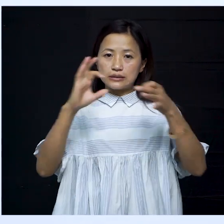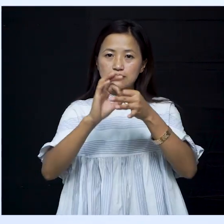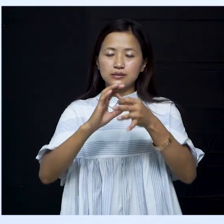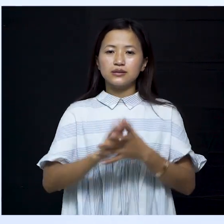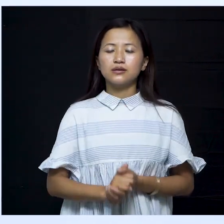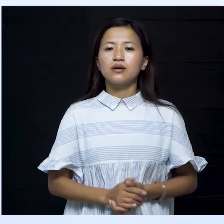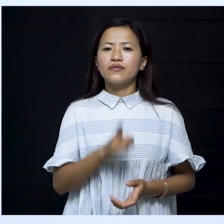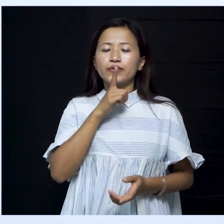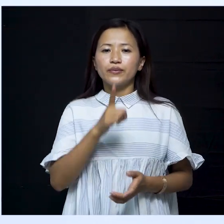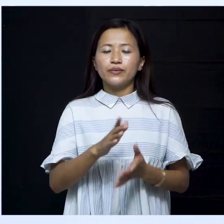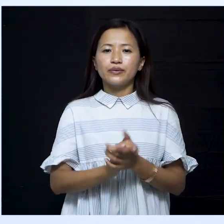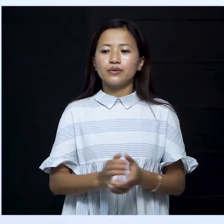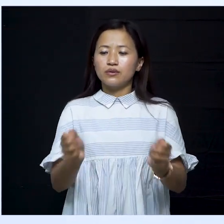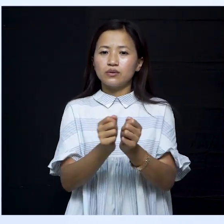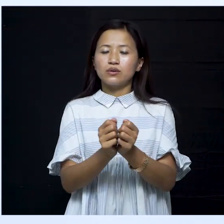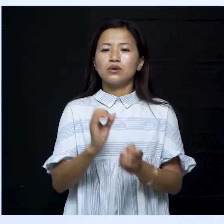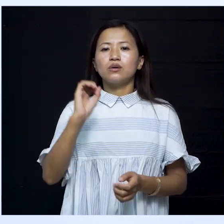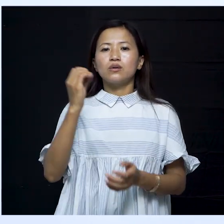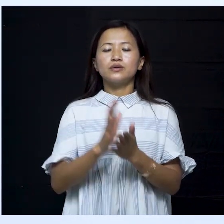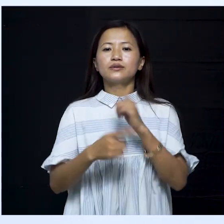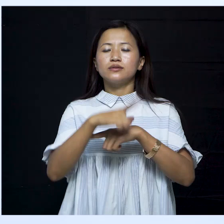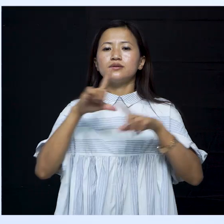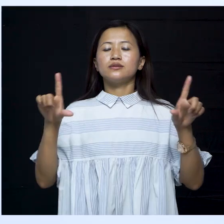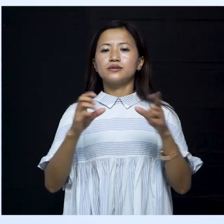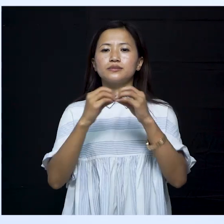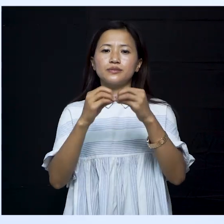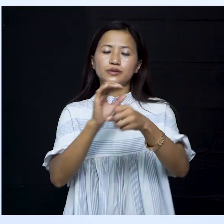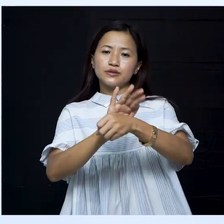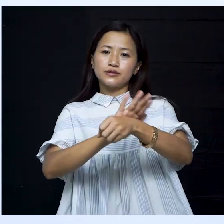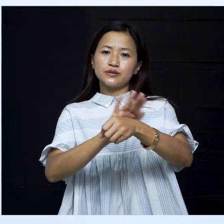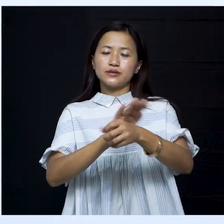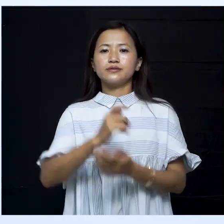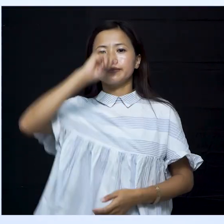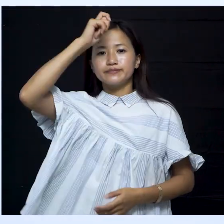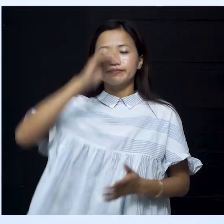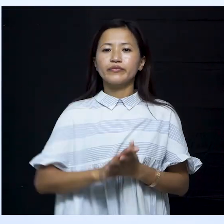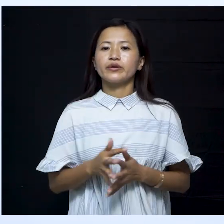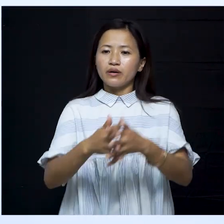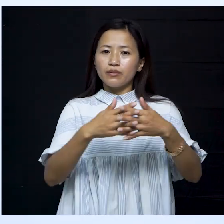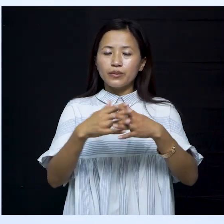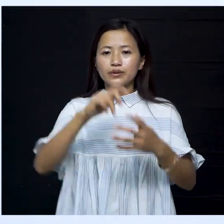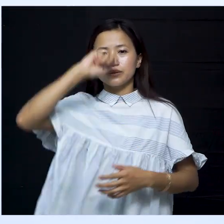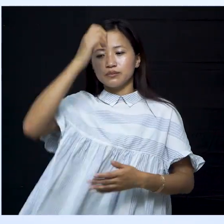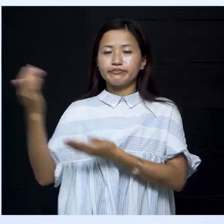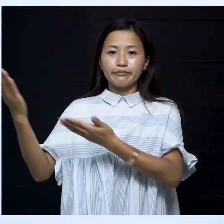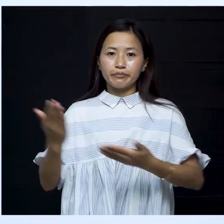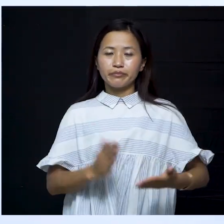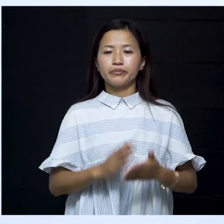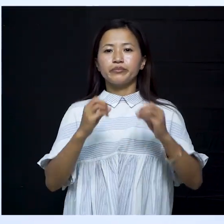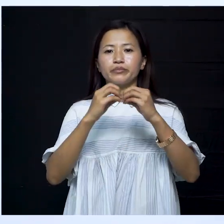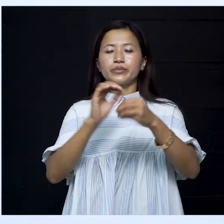connection with the real, with the original language, that is British English. So in other words, American English is borrowed from